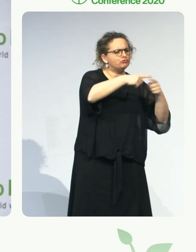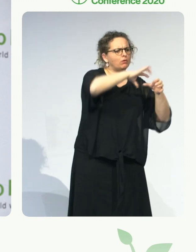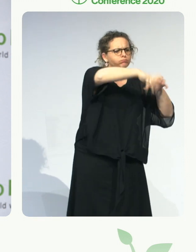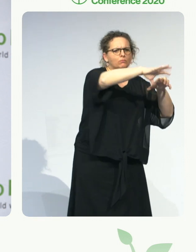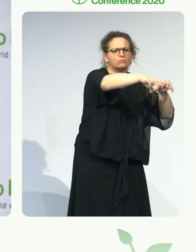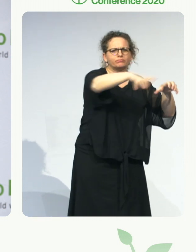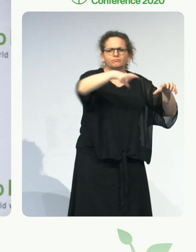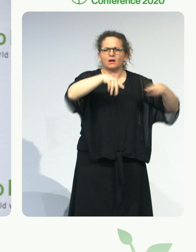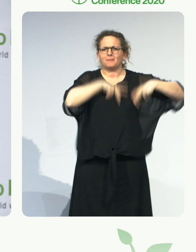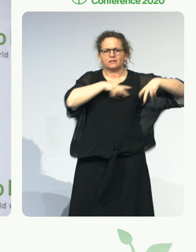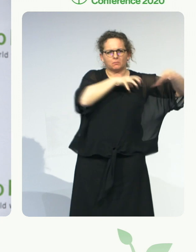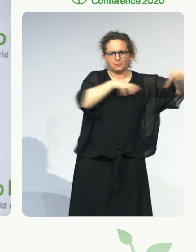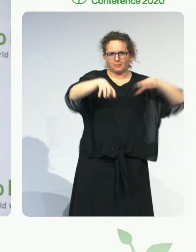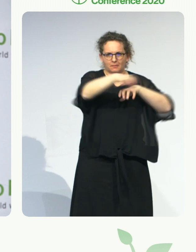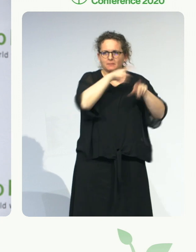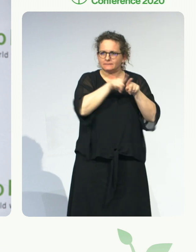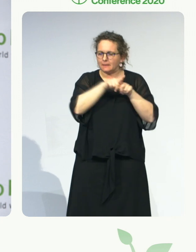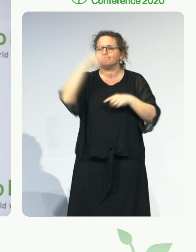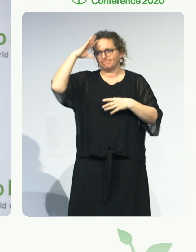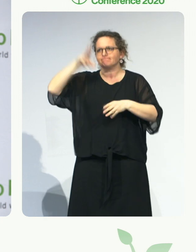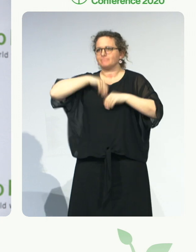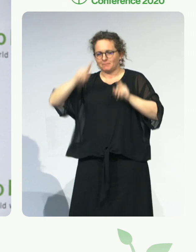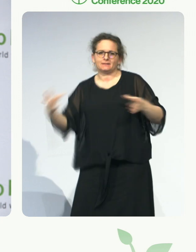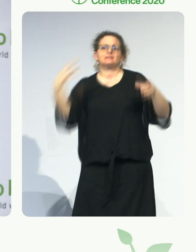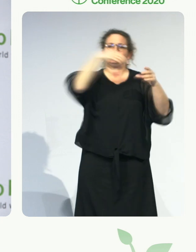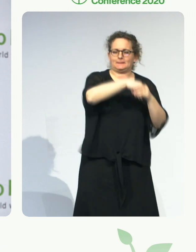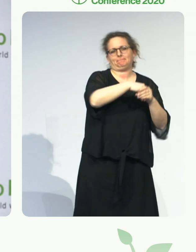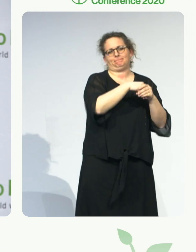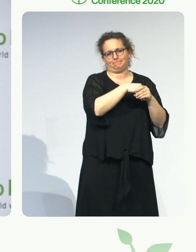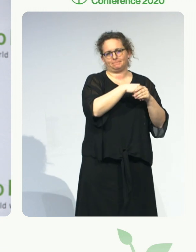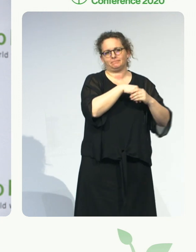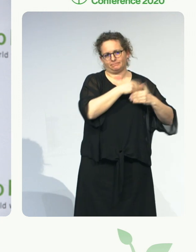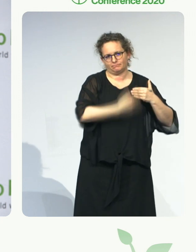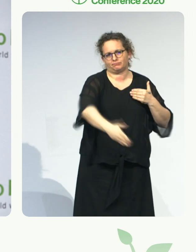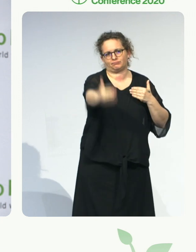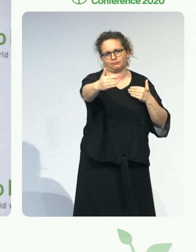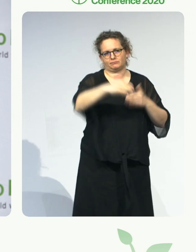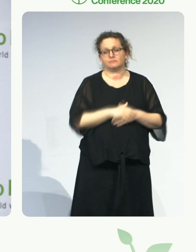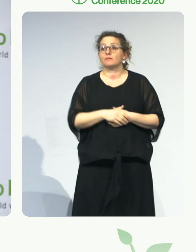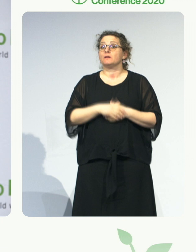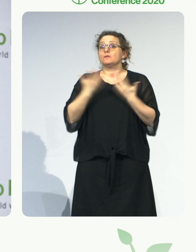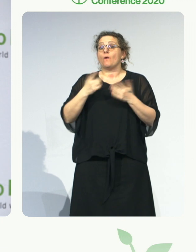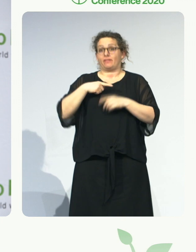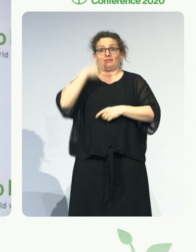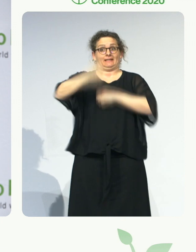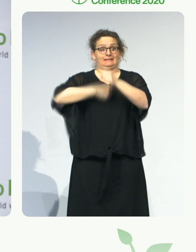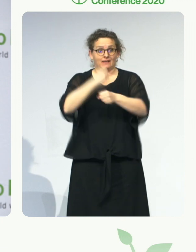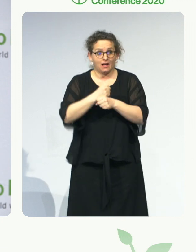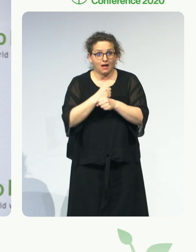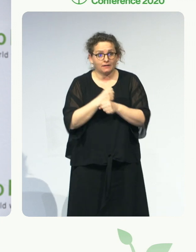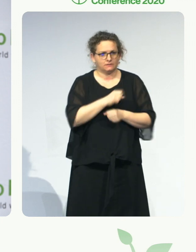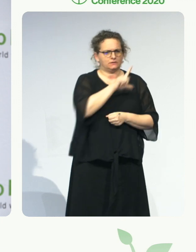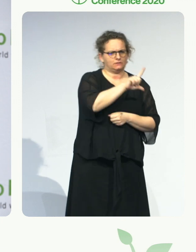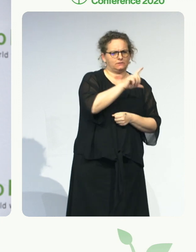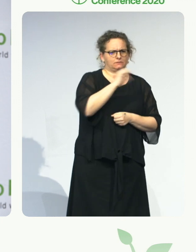In 2012, the Austrian federal government adopted the first National Action Plan on Disability for